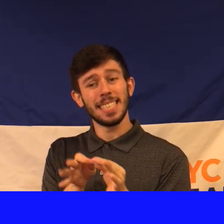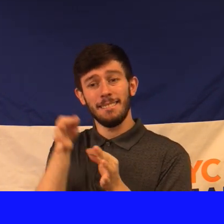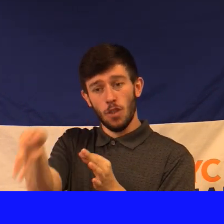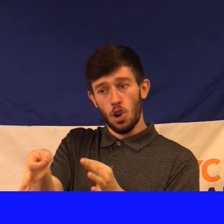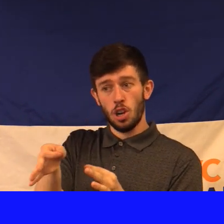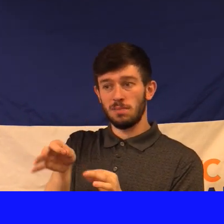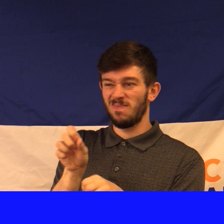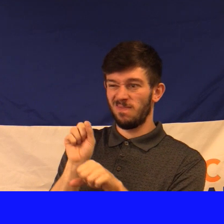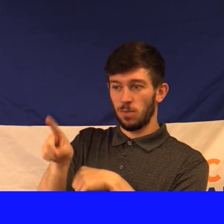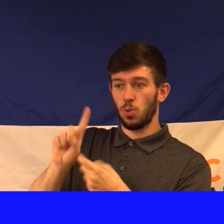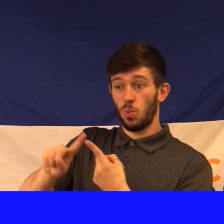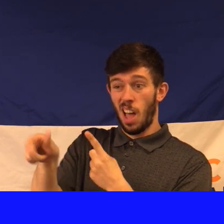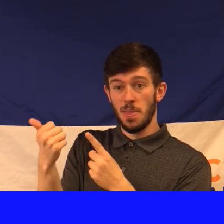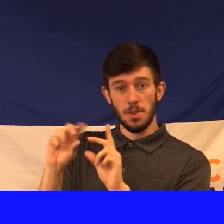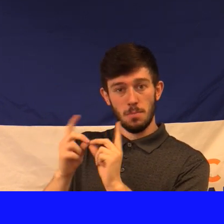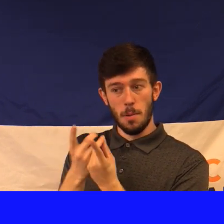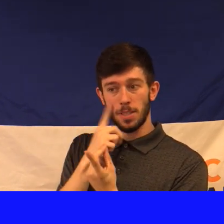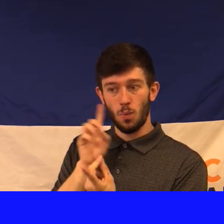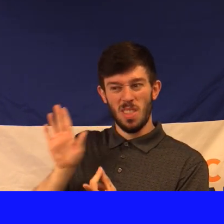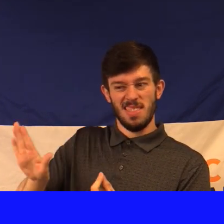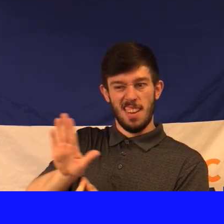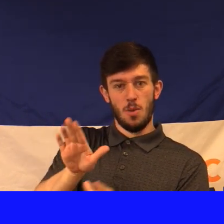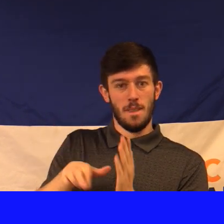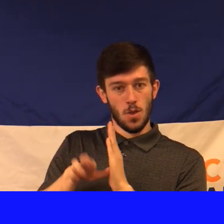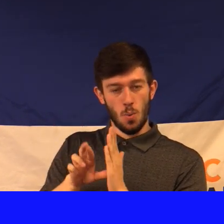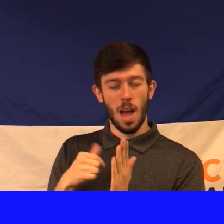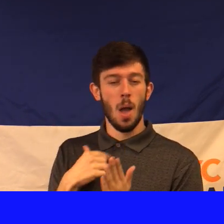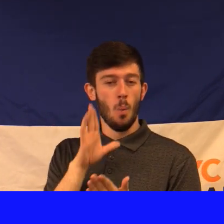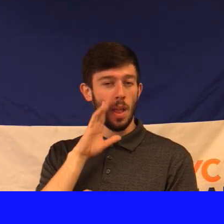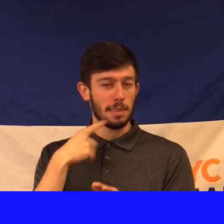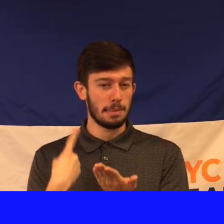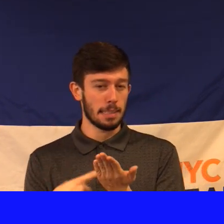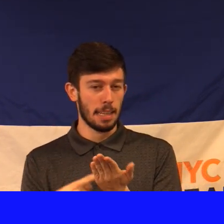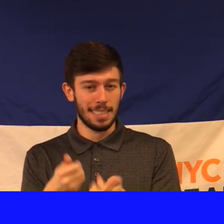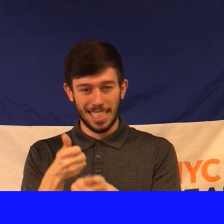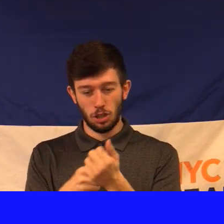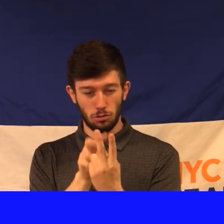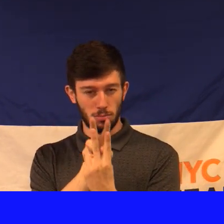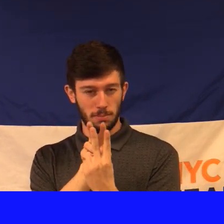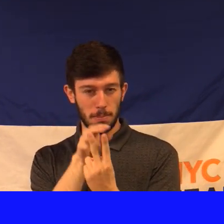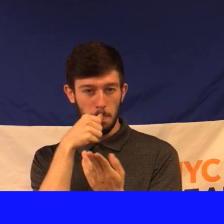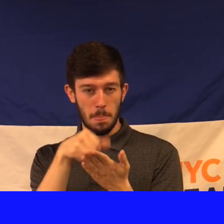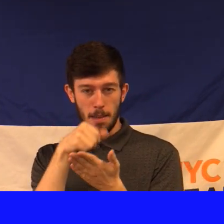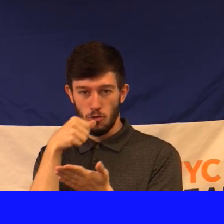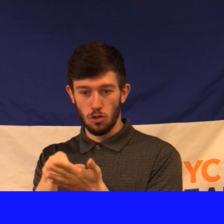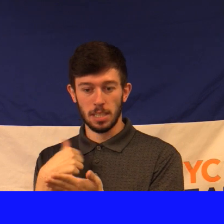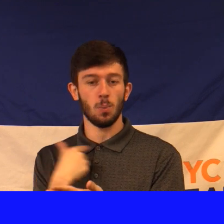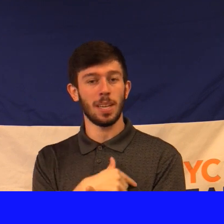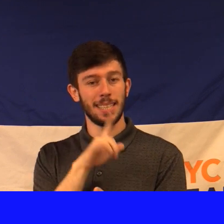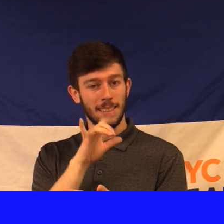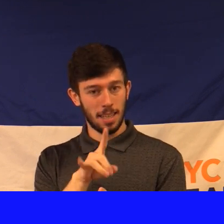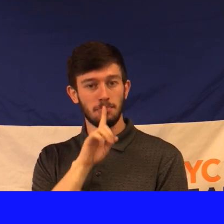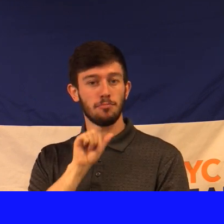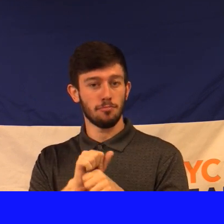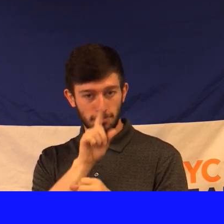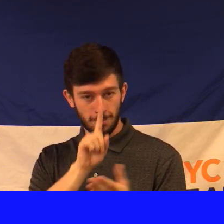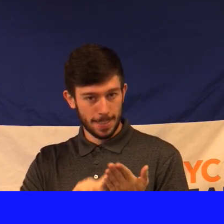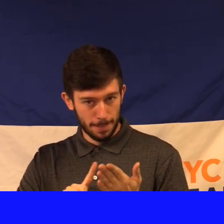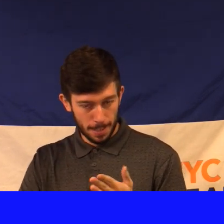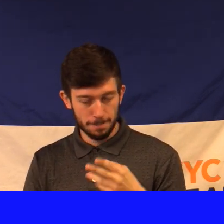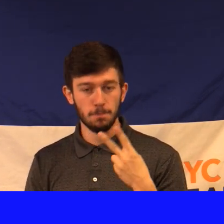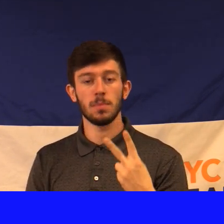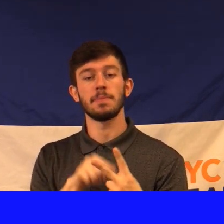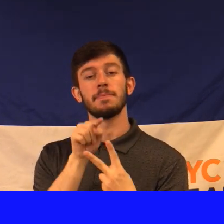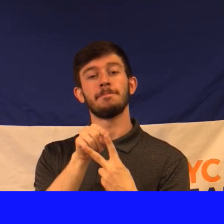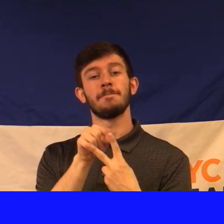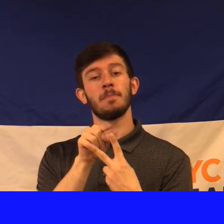other departments for review. I will discuss the 2 letters in which we investigated. The first